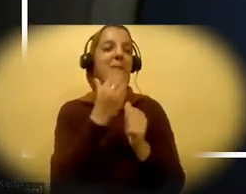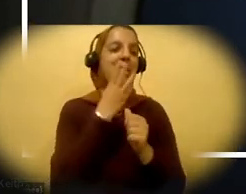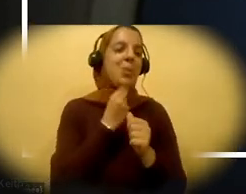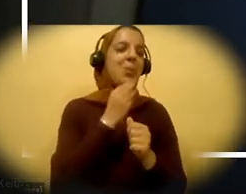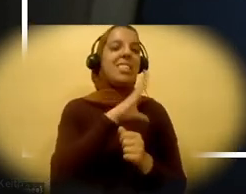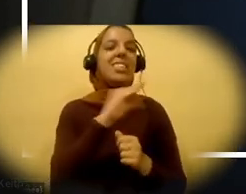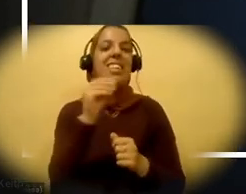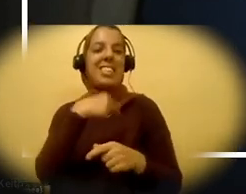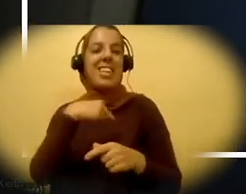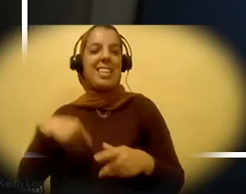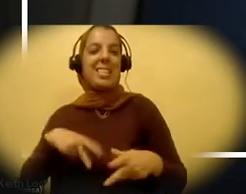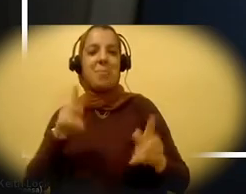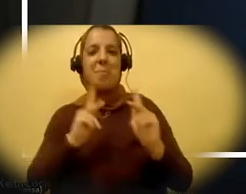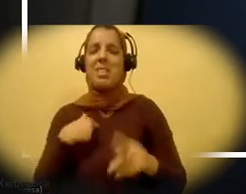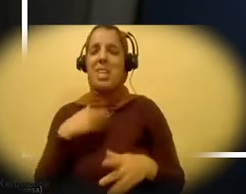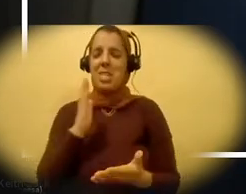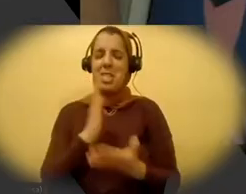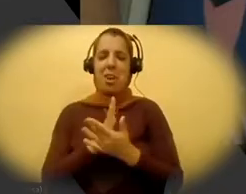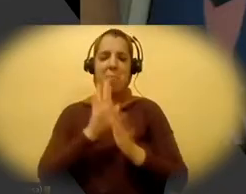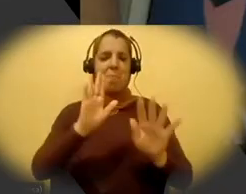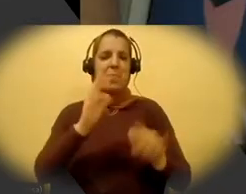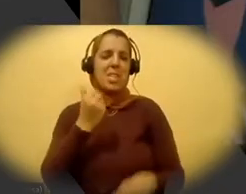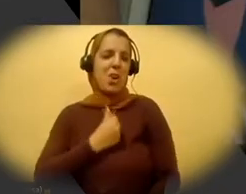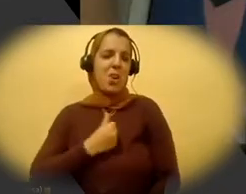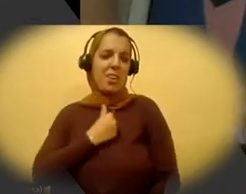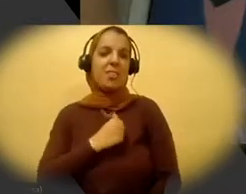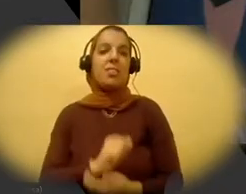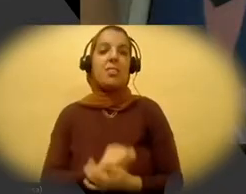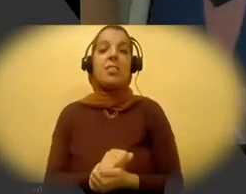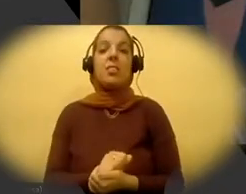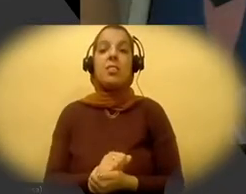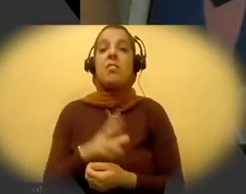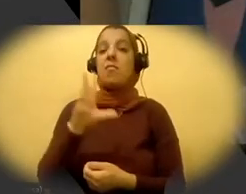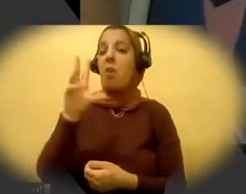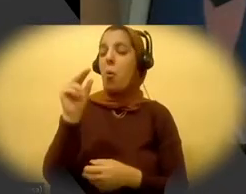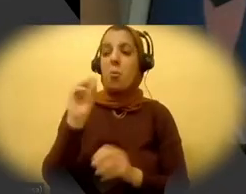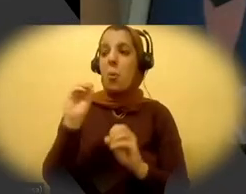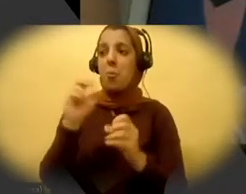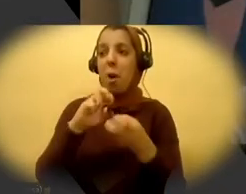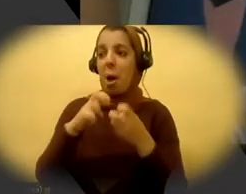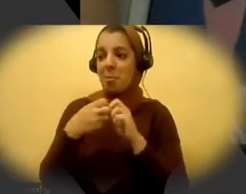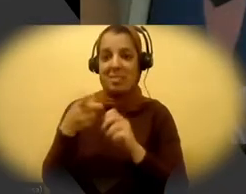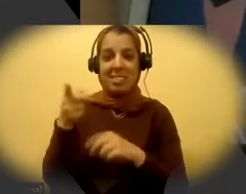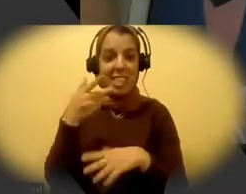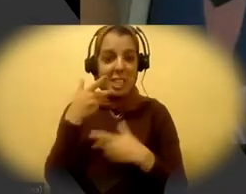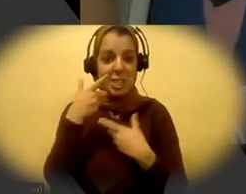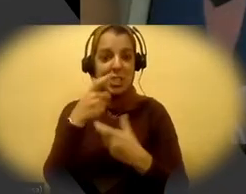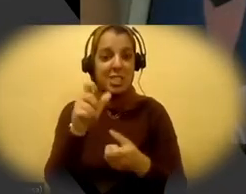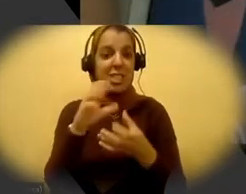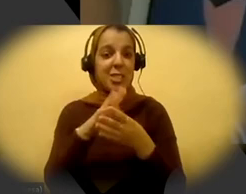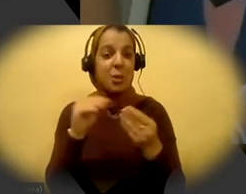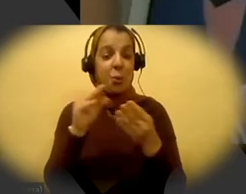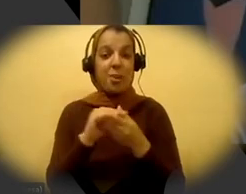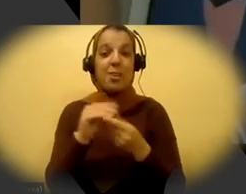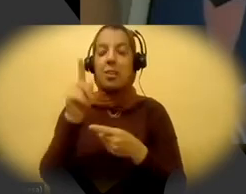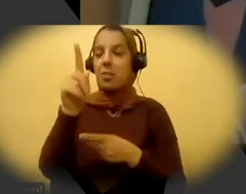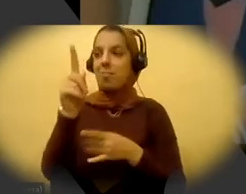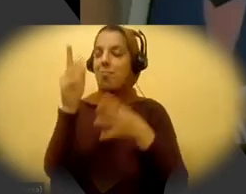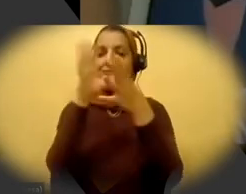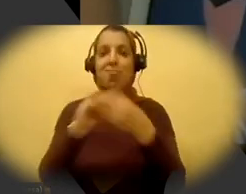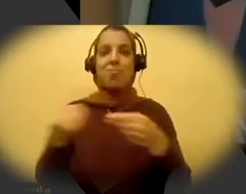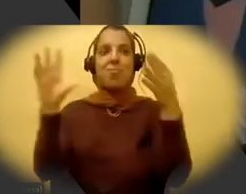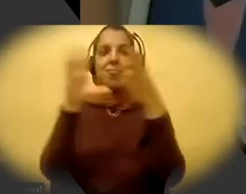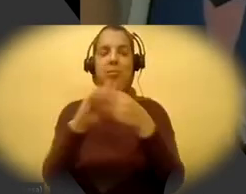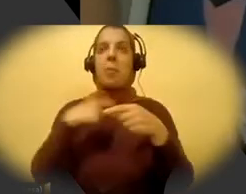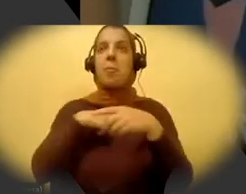there, sorry. No, like it's a very interesting, positive. Yeah, like, you know, you paint a really full picture, and I think